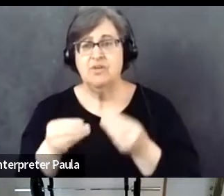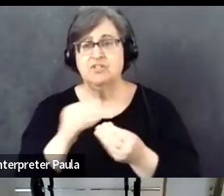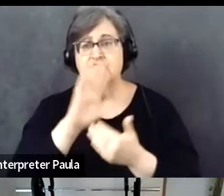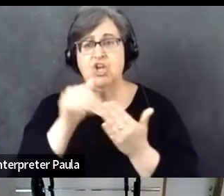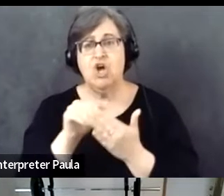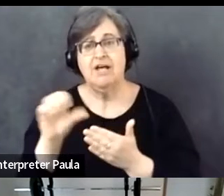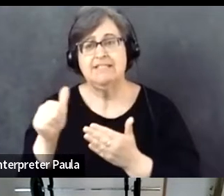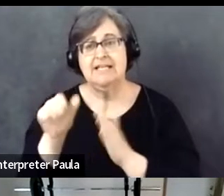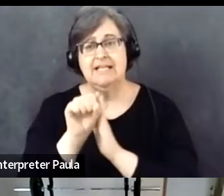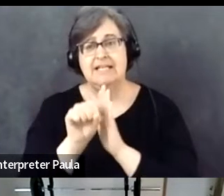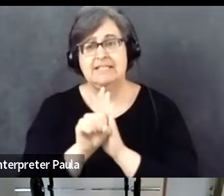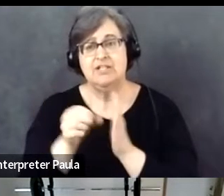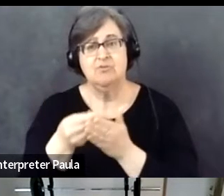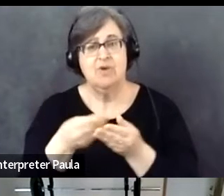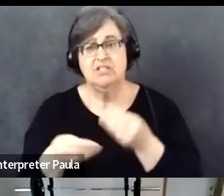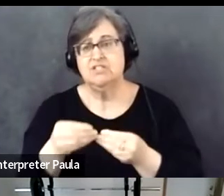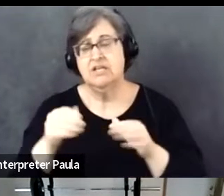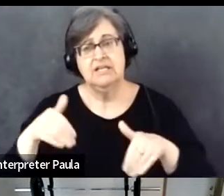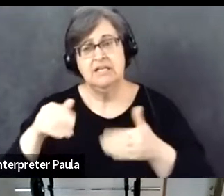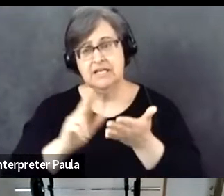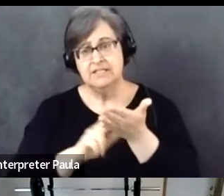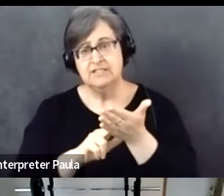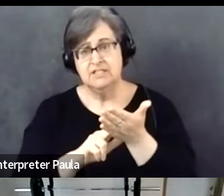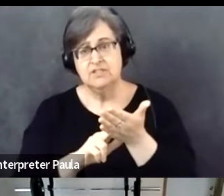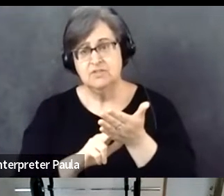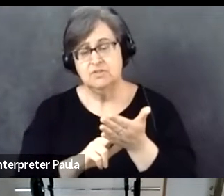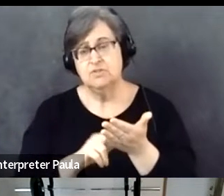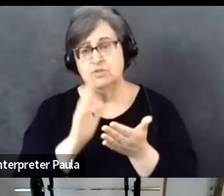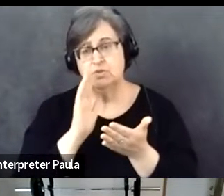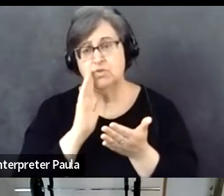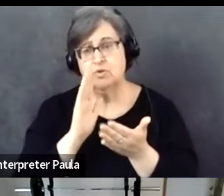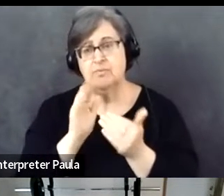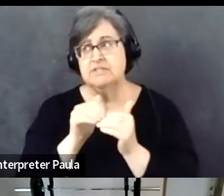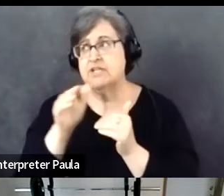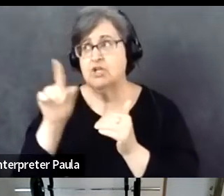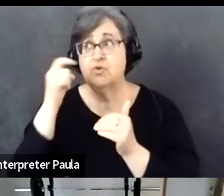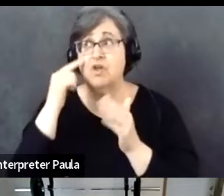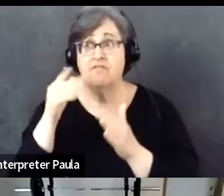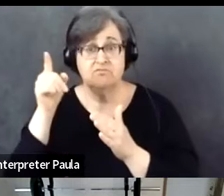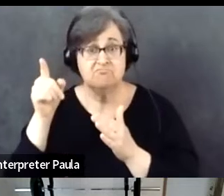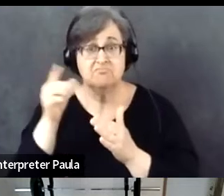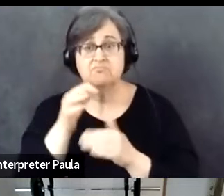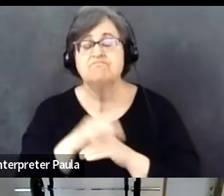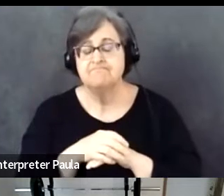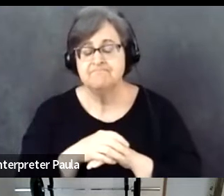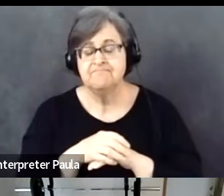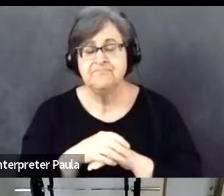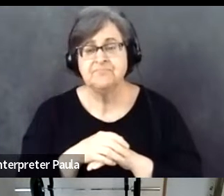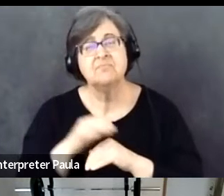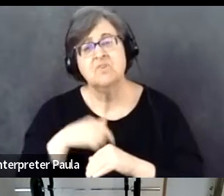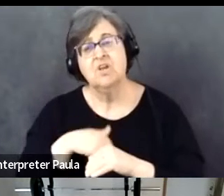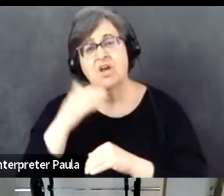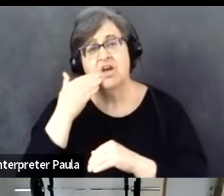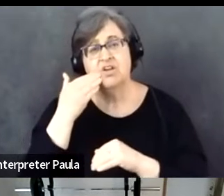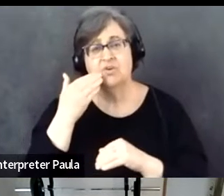state budgets are also not yet signed. I mean, they're going to be on their way to the governor's office too. But I know we went